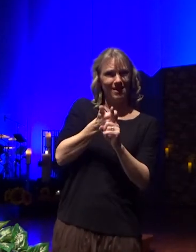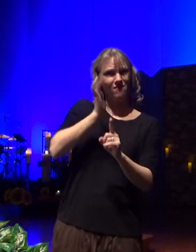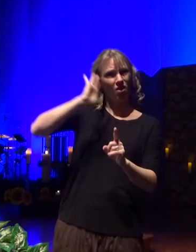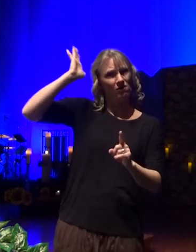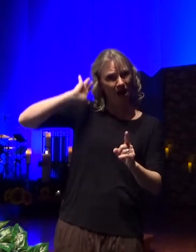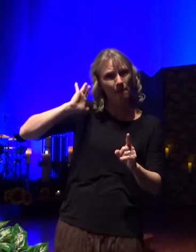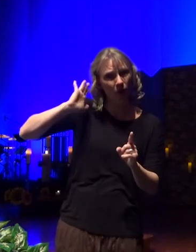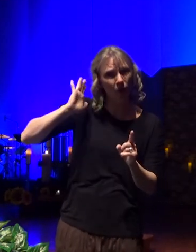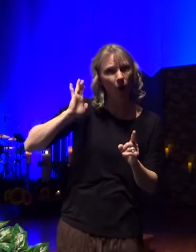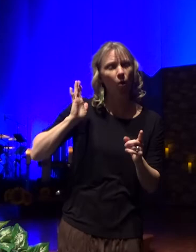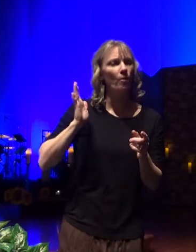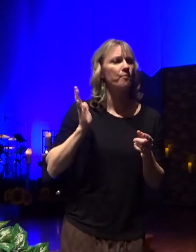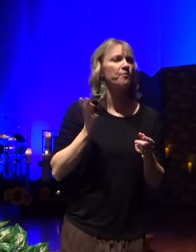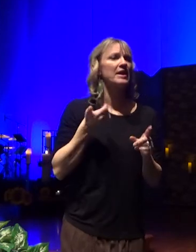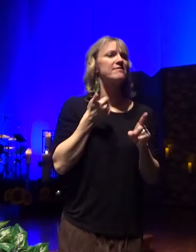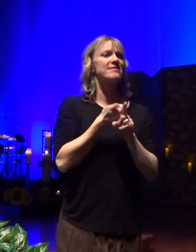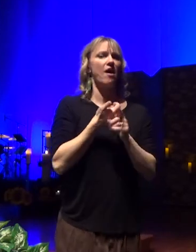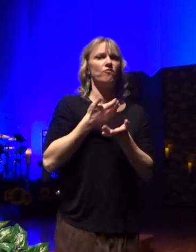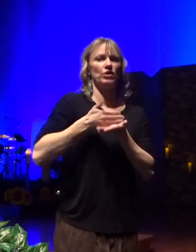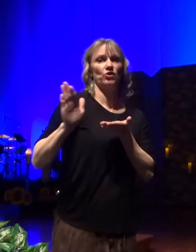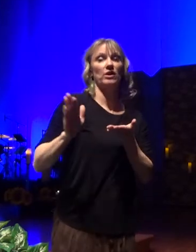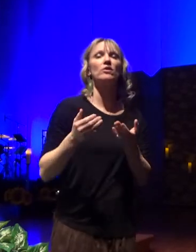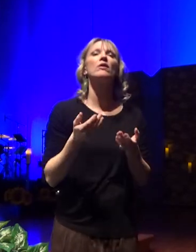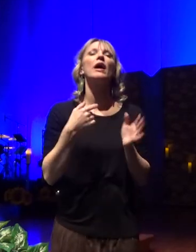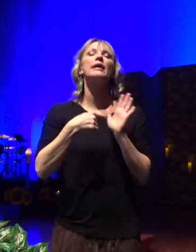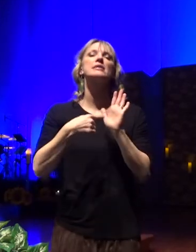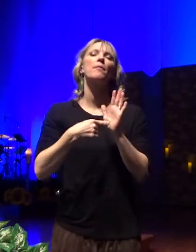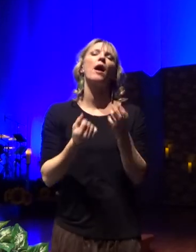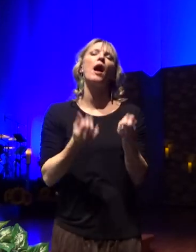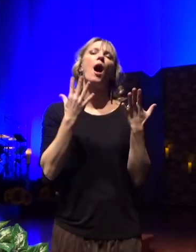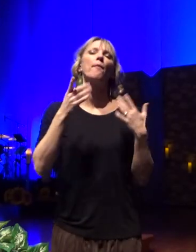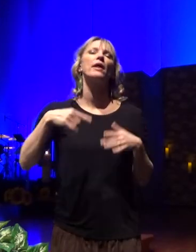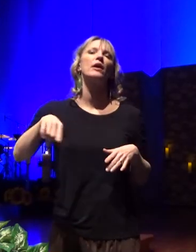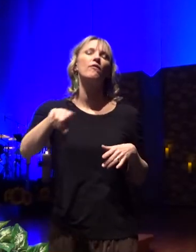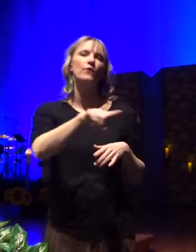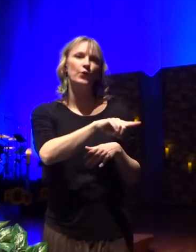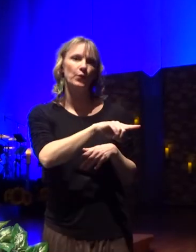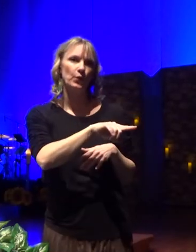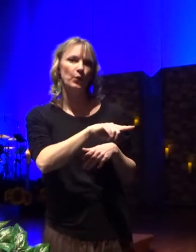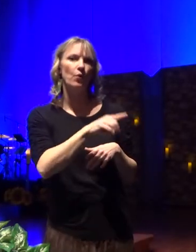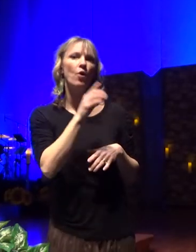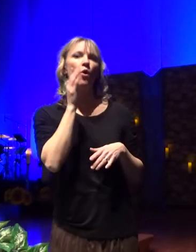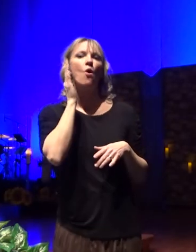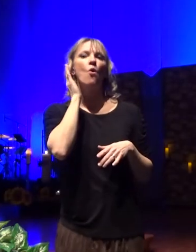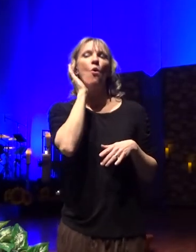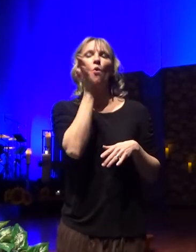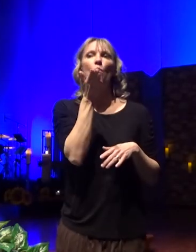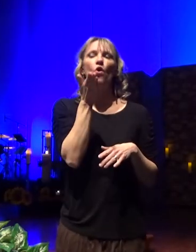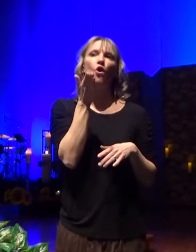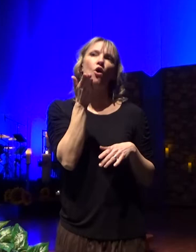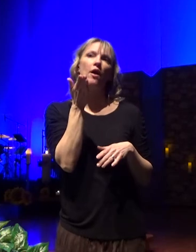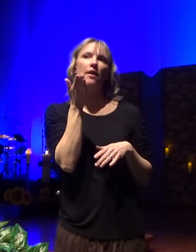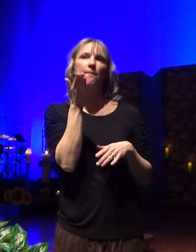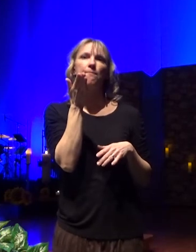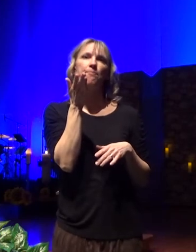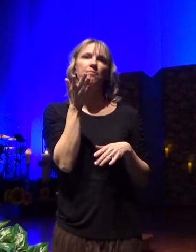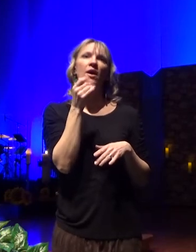And so we get into this place sometimes of self-rejection. For example, how many of you here would